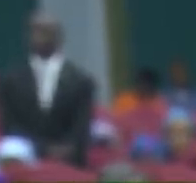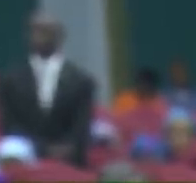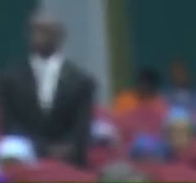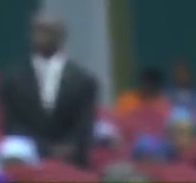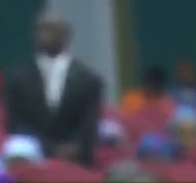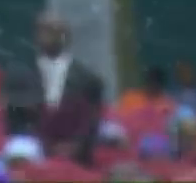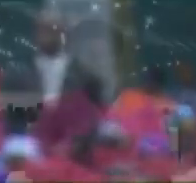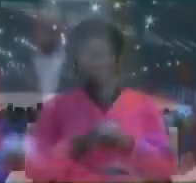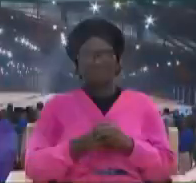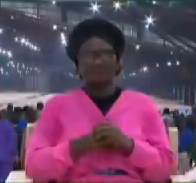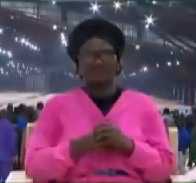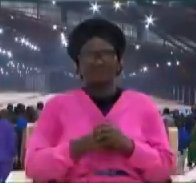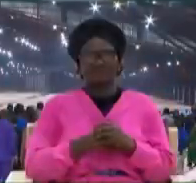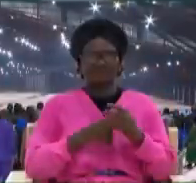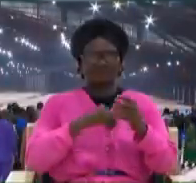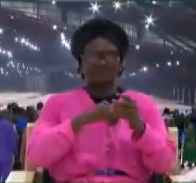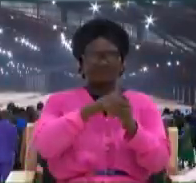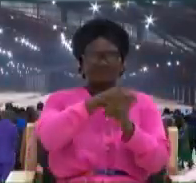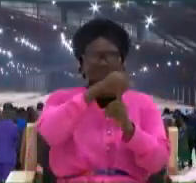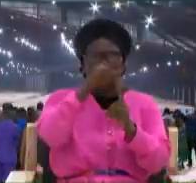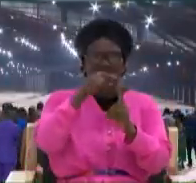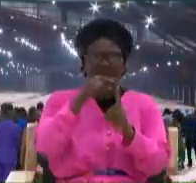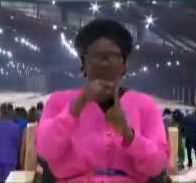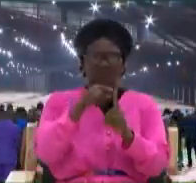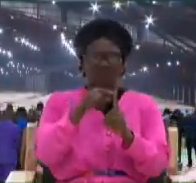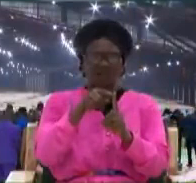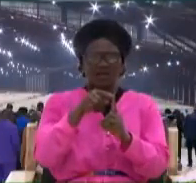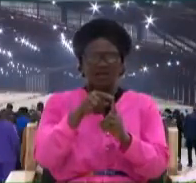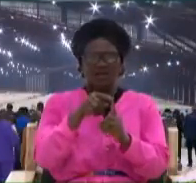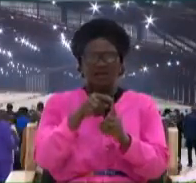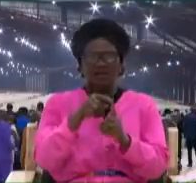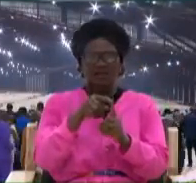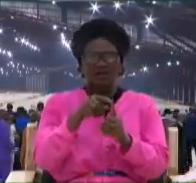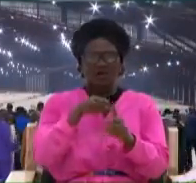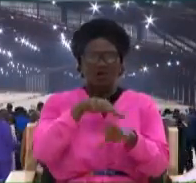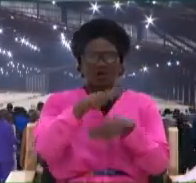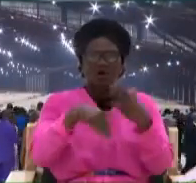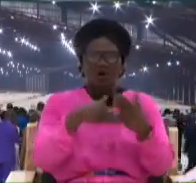And then, of course, when we have all been served the wine,